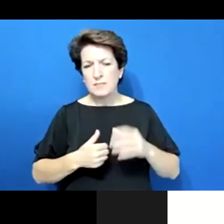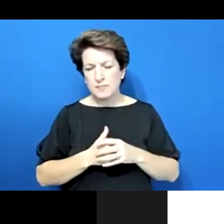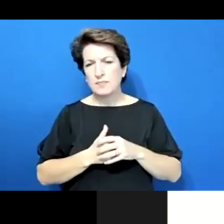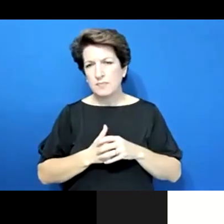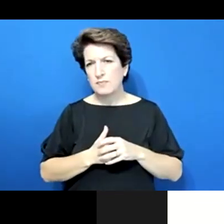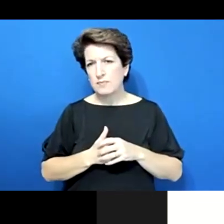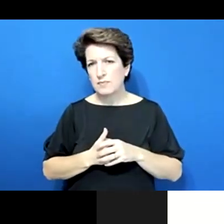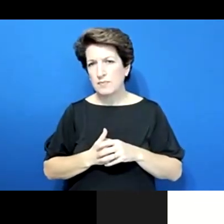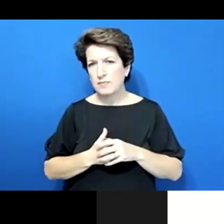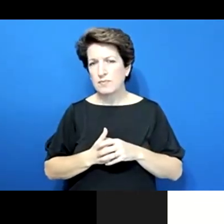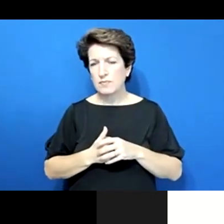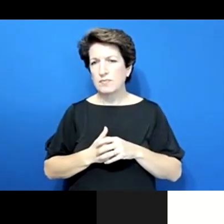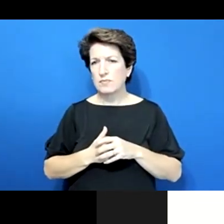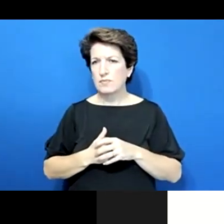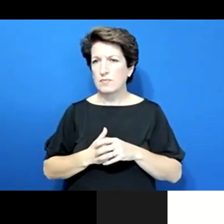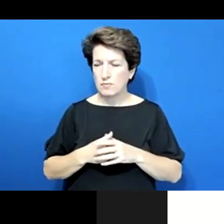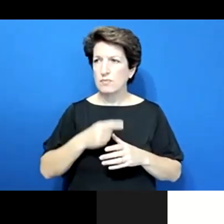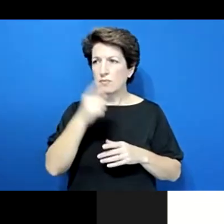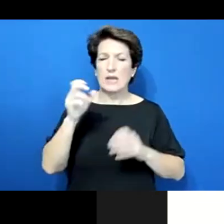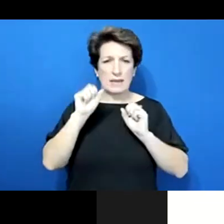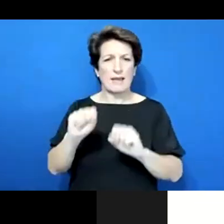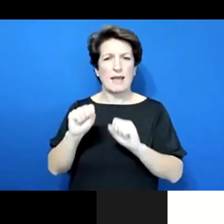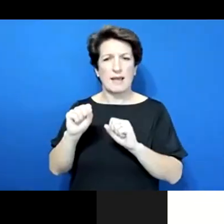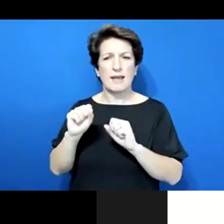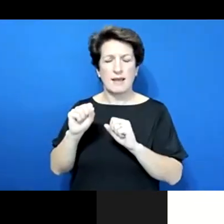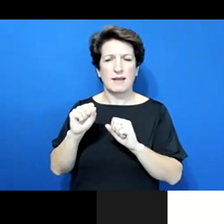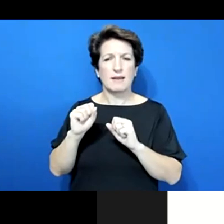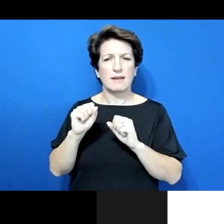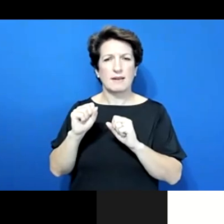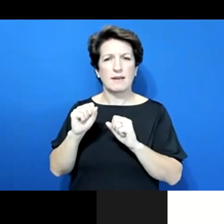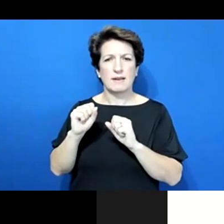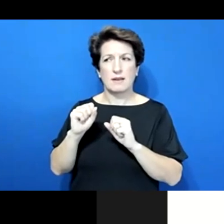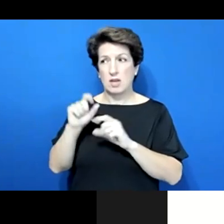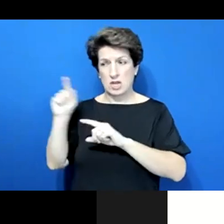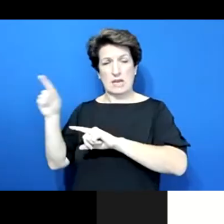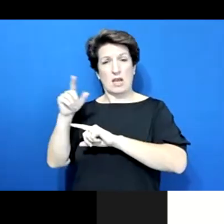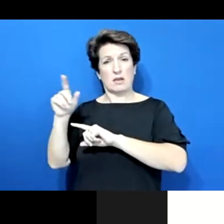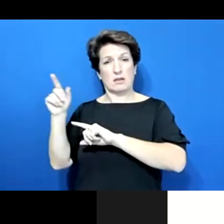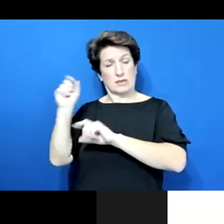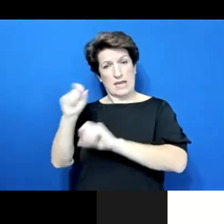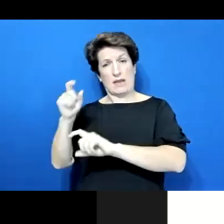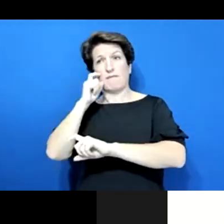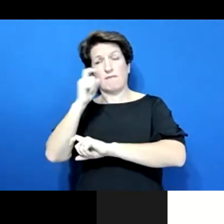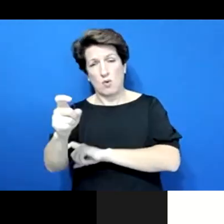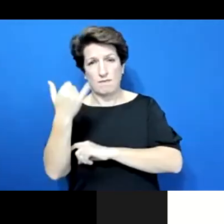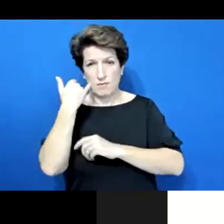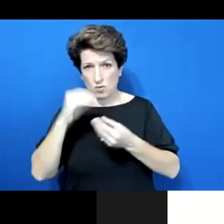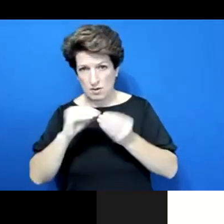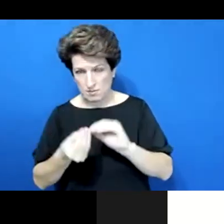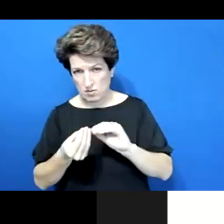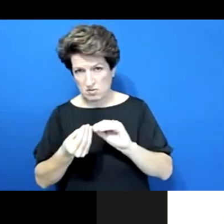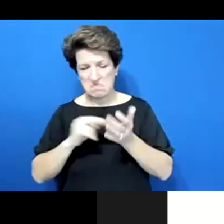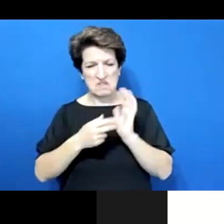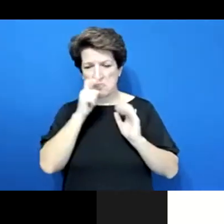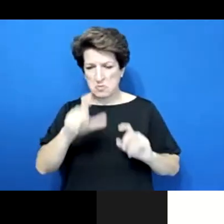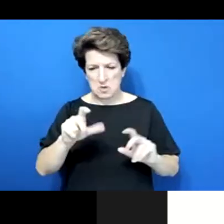Anyone can request that their vaccination record, so they can phone that number first of all and get service through phone rather than computer, and then they can